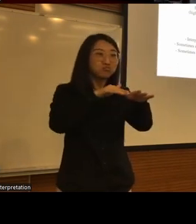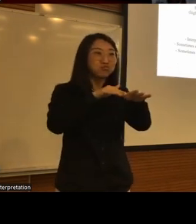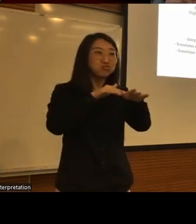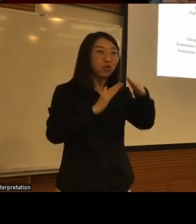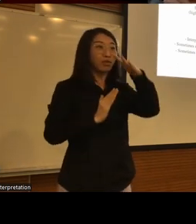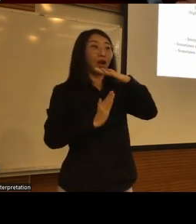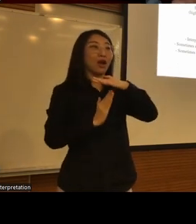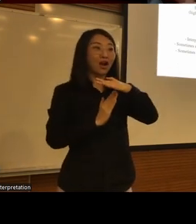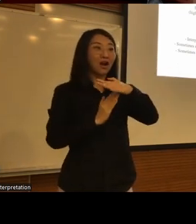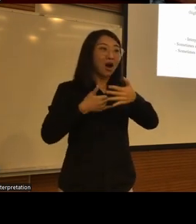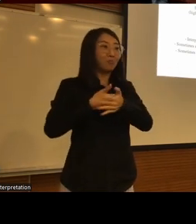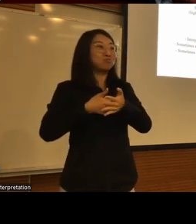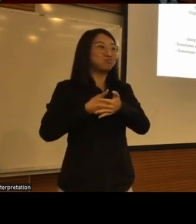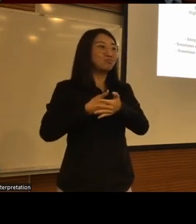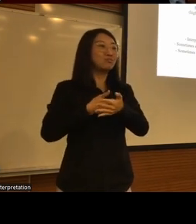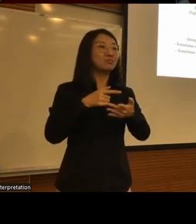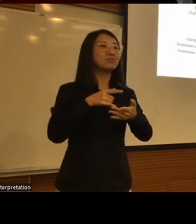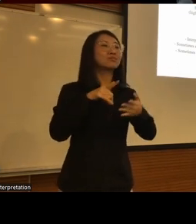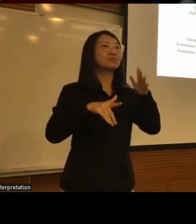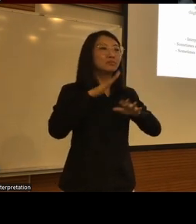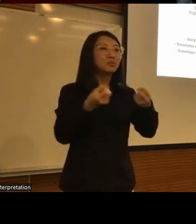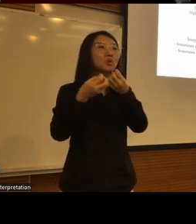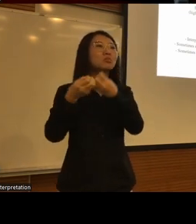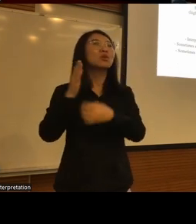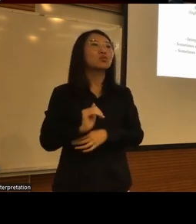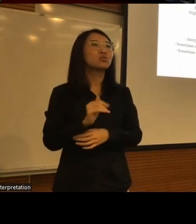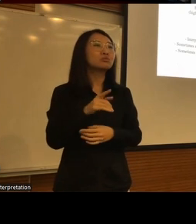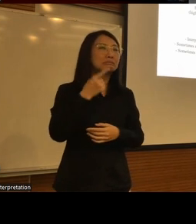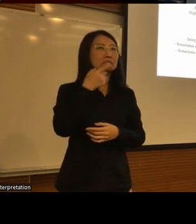And sometimes what we see is that a very difficult